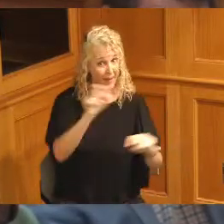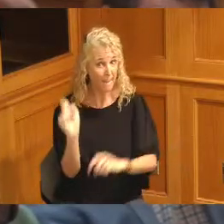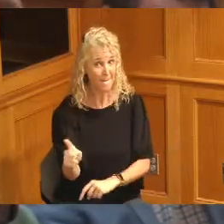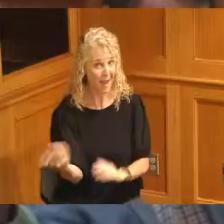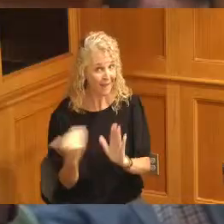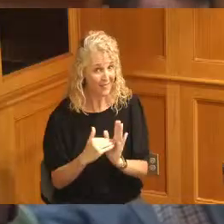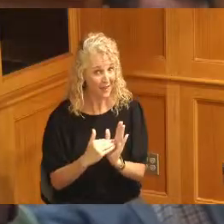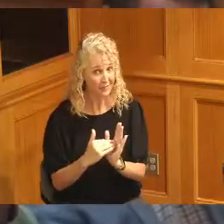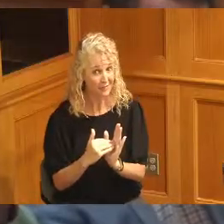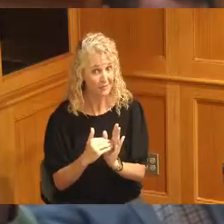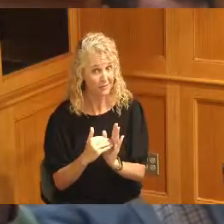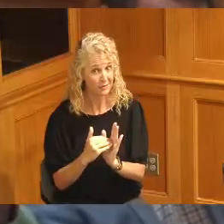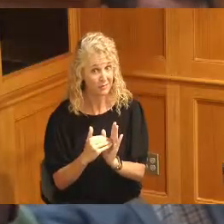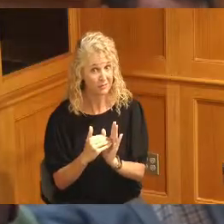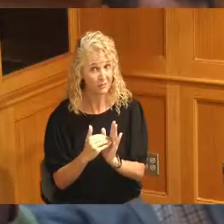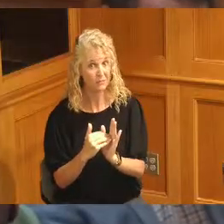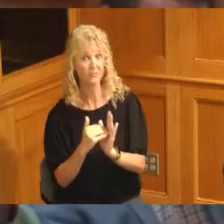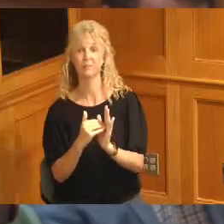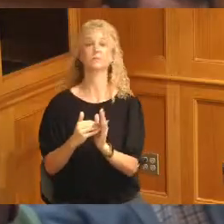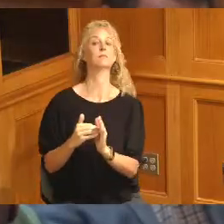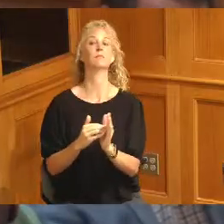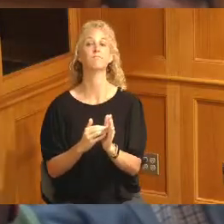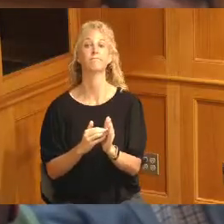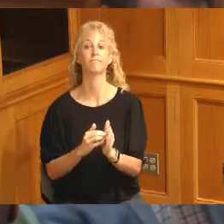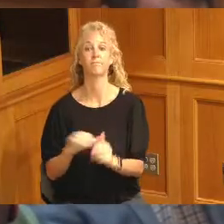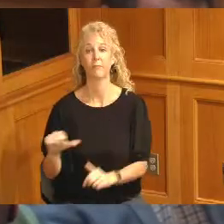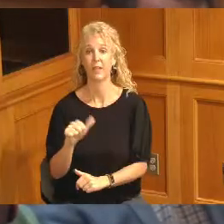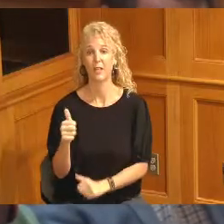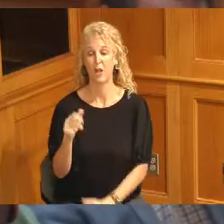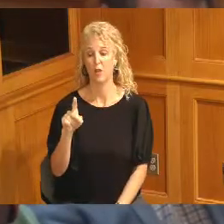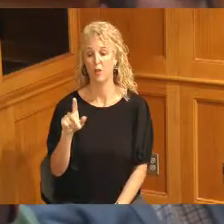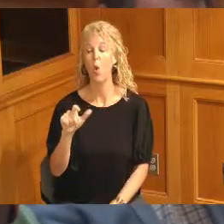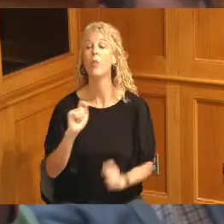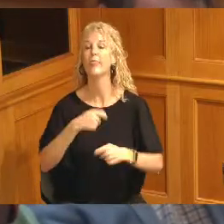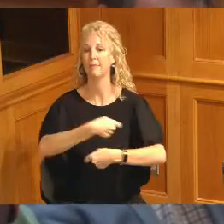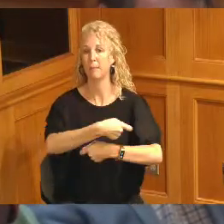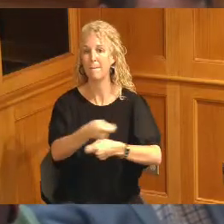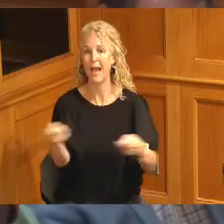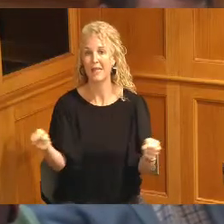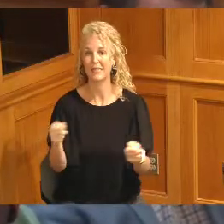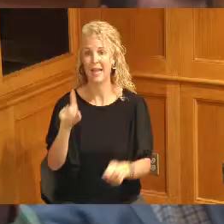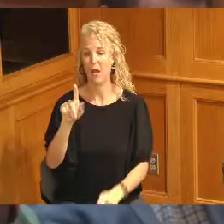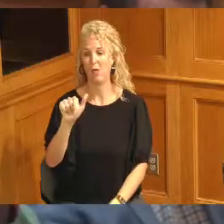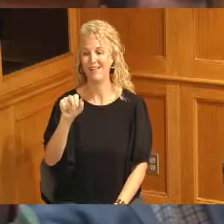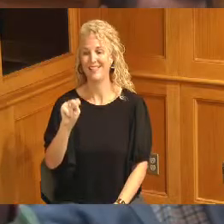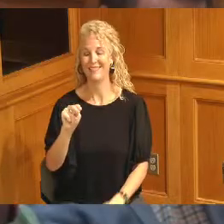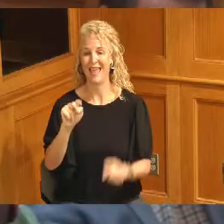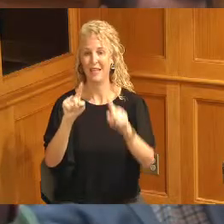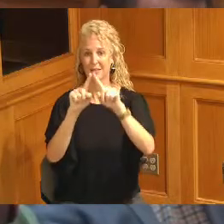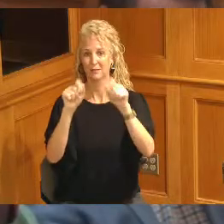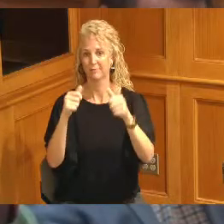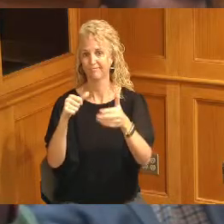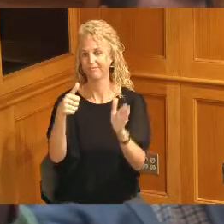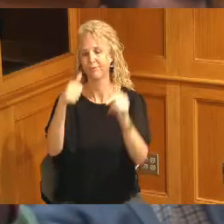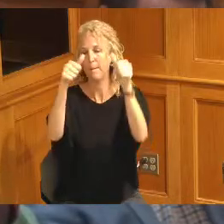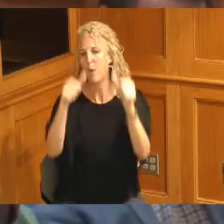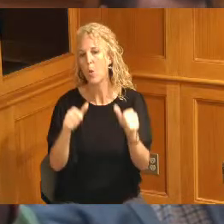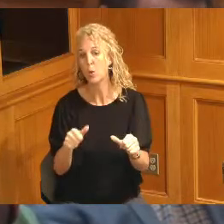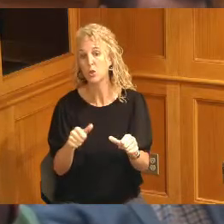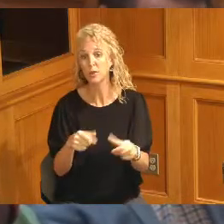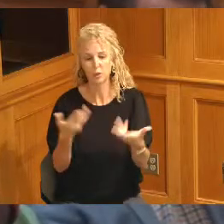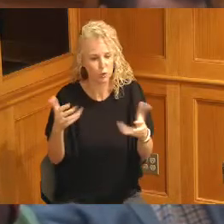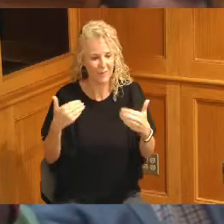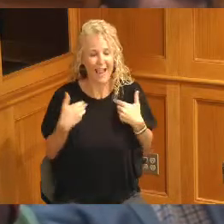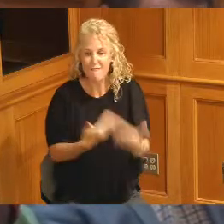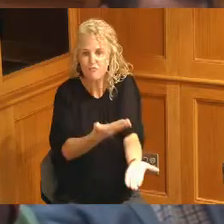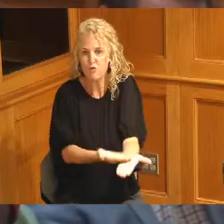They put down Klan flyers, everything else. You had all the proof to be like, hey, this is the